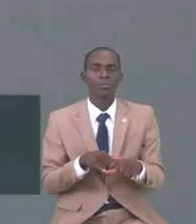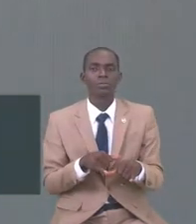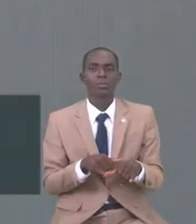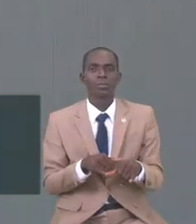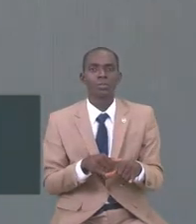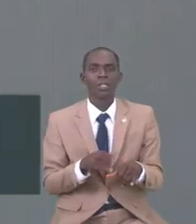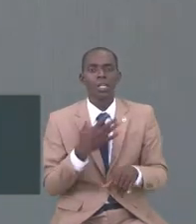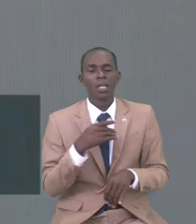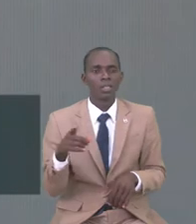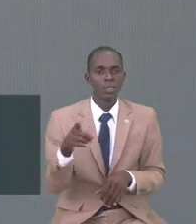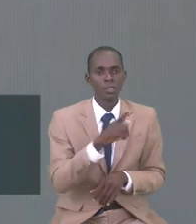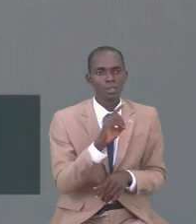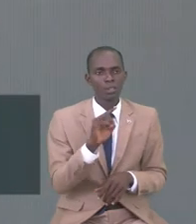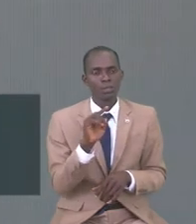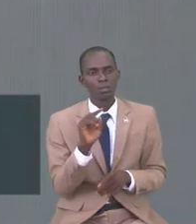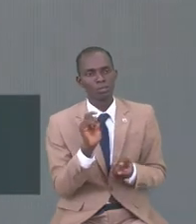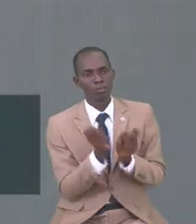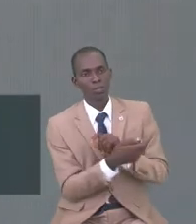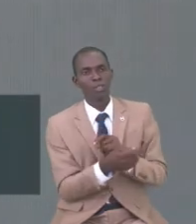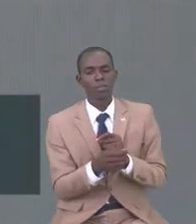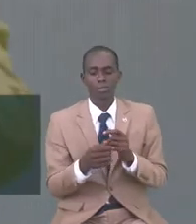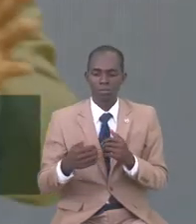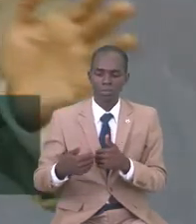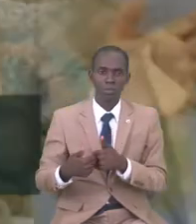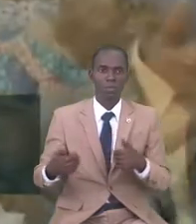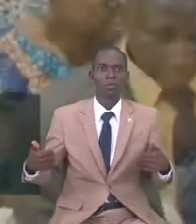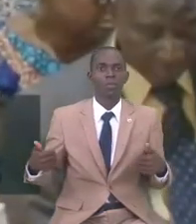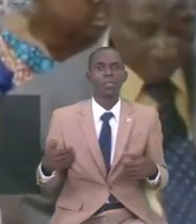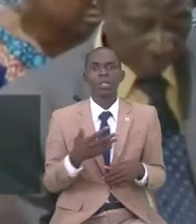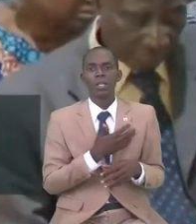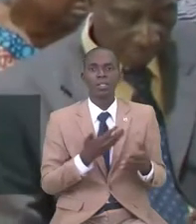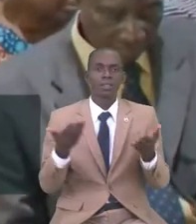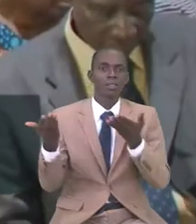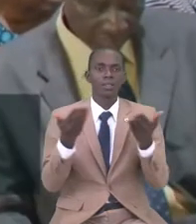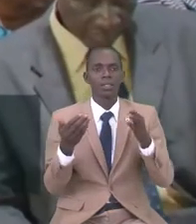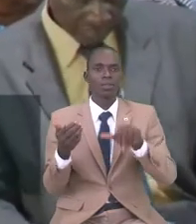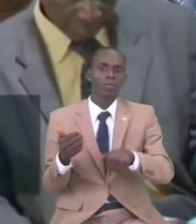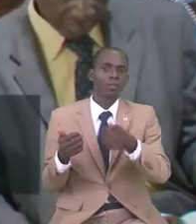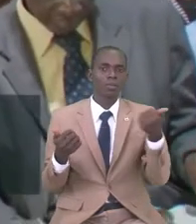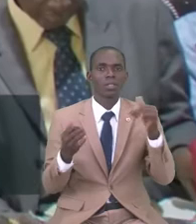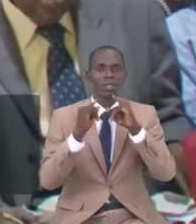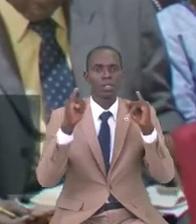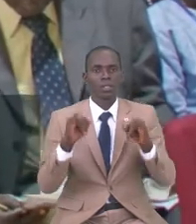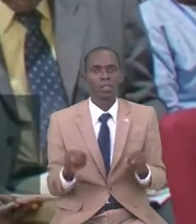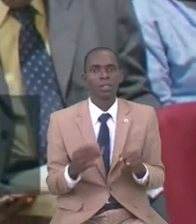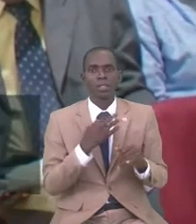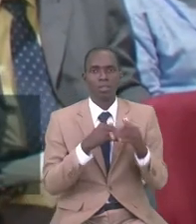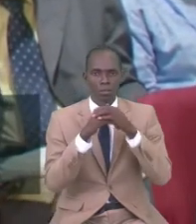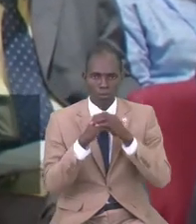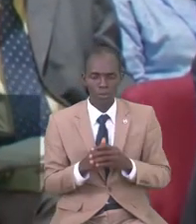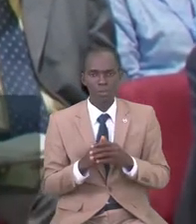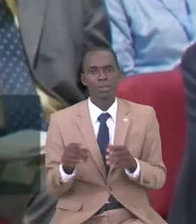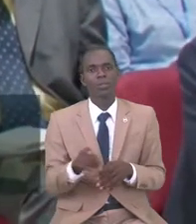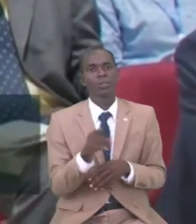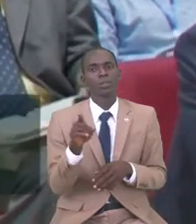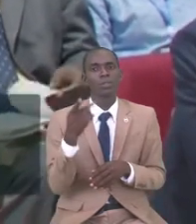deceived, and ye turn aside and serve other gods and worship them.